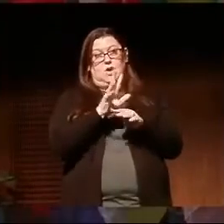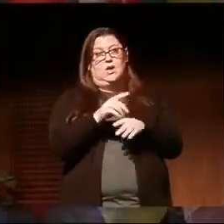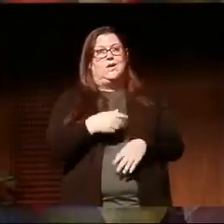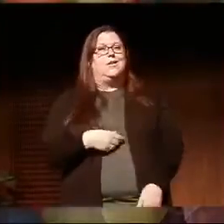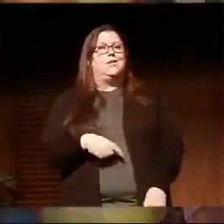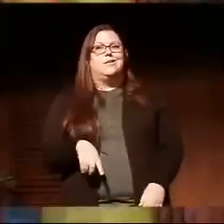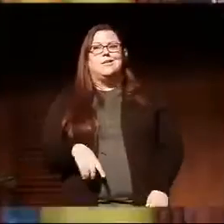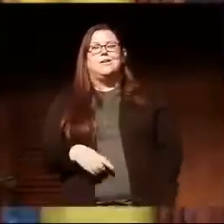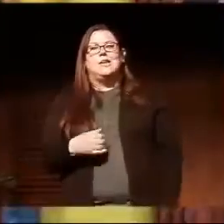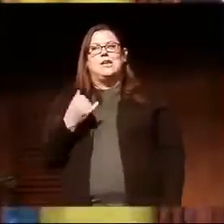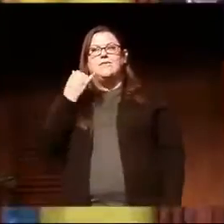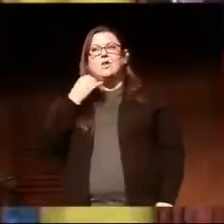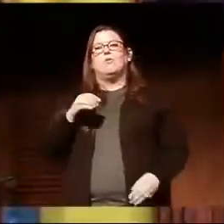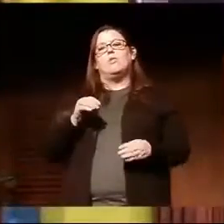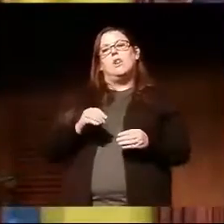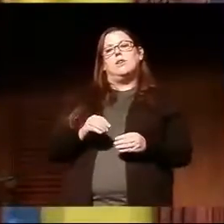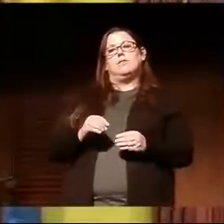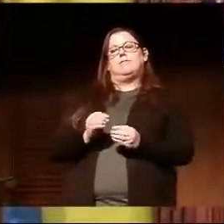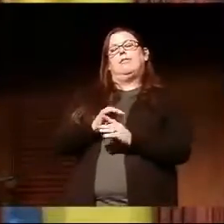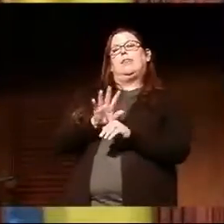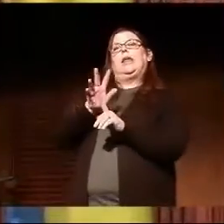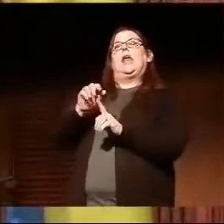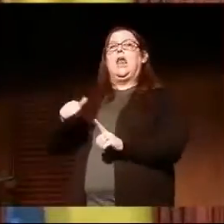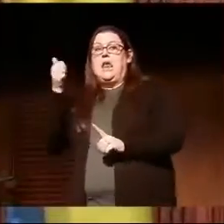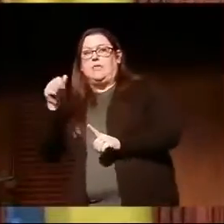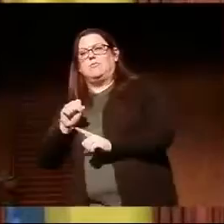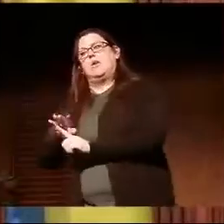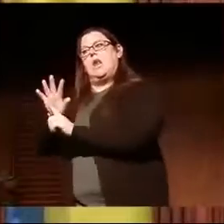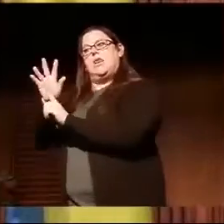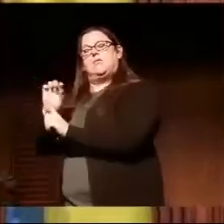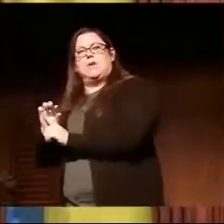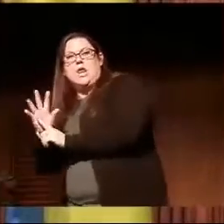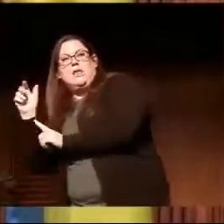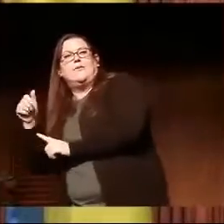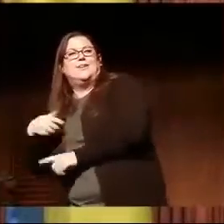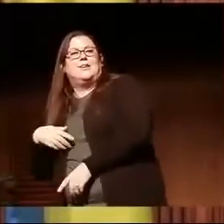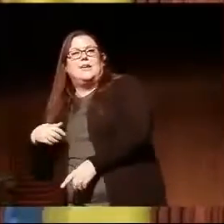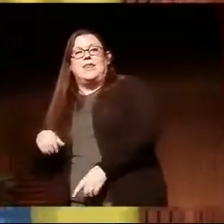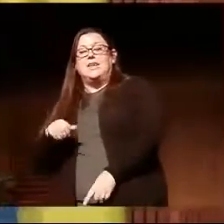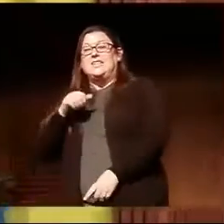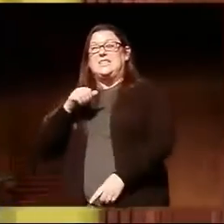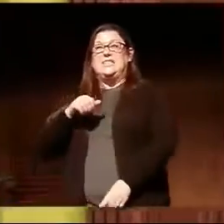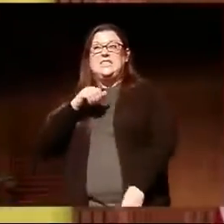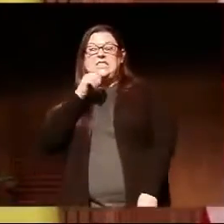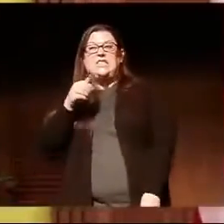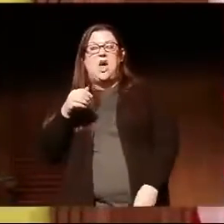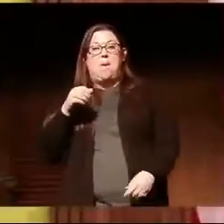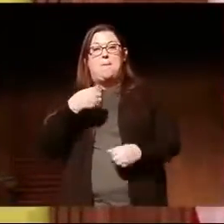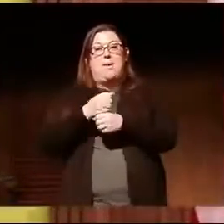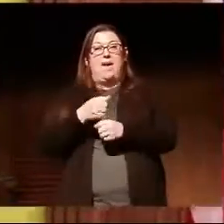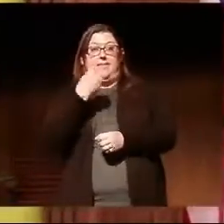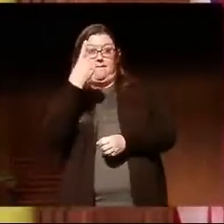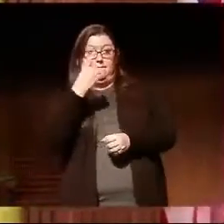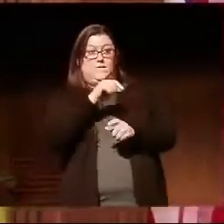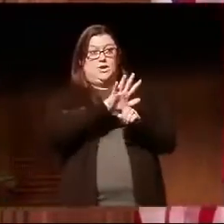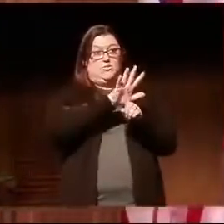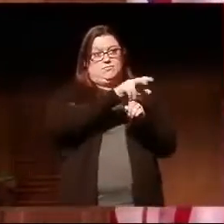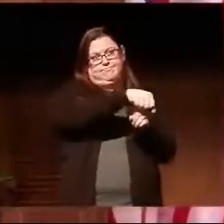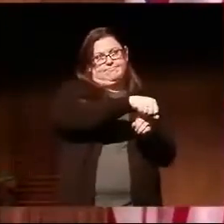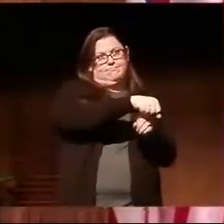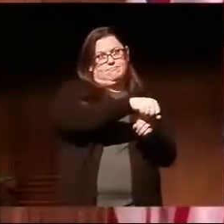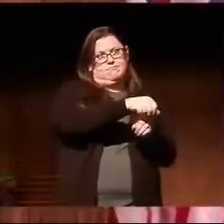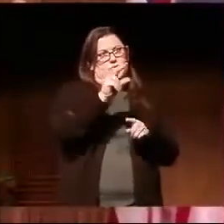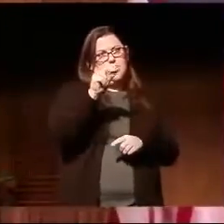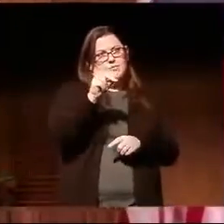that flame by starting another flame. You don't diminish it. And that's the nature of